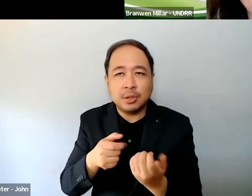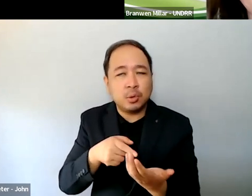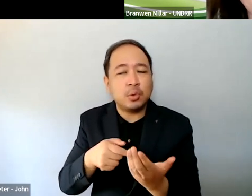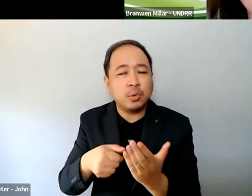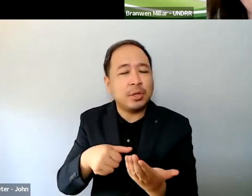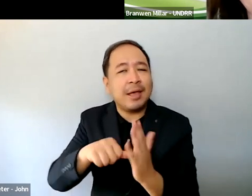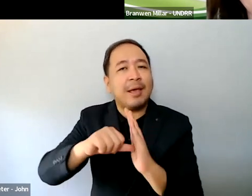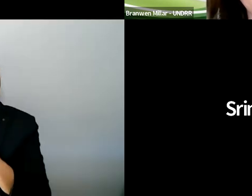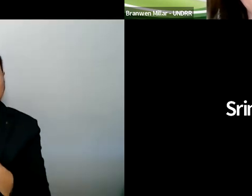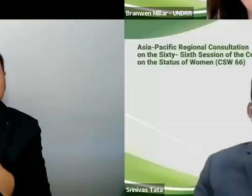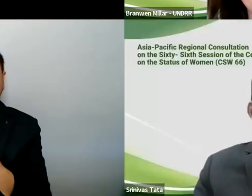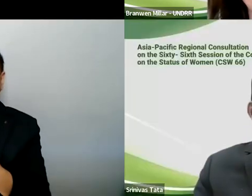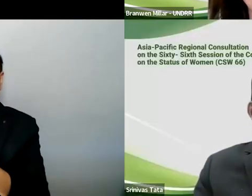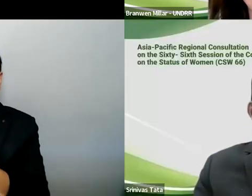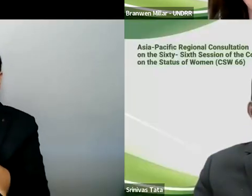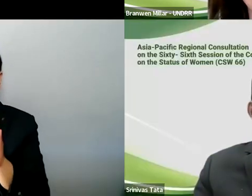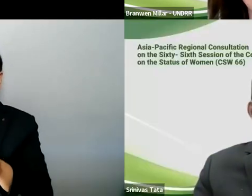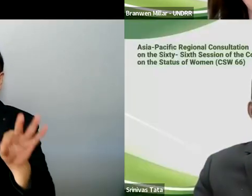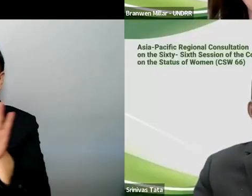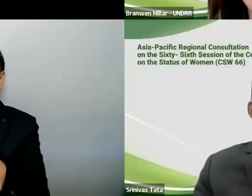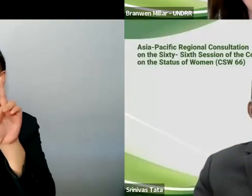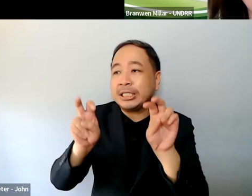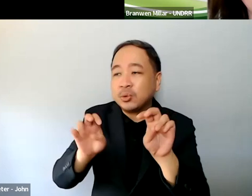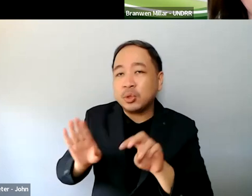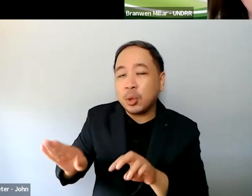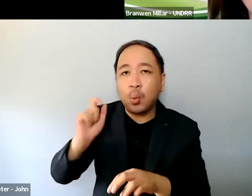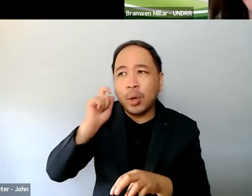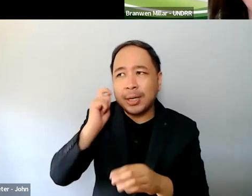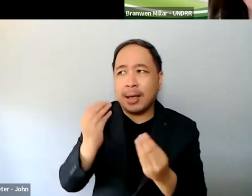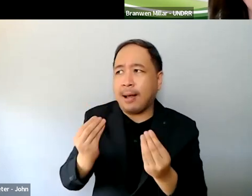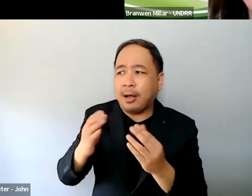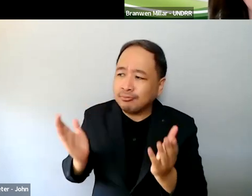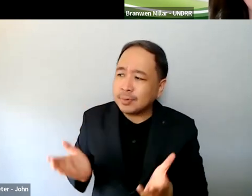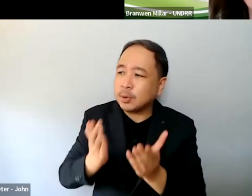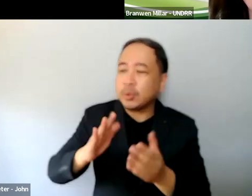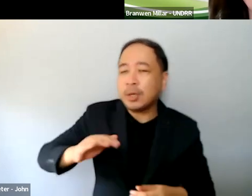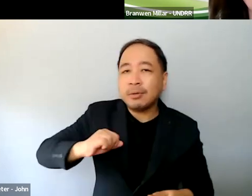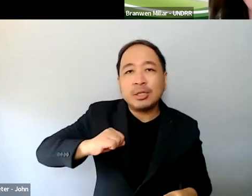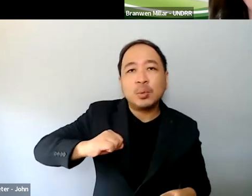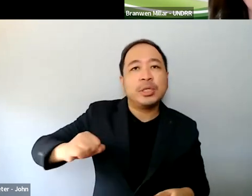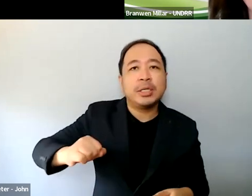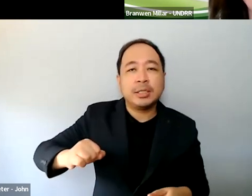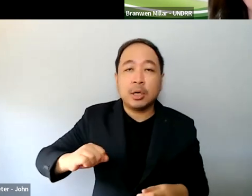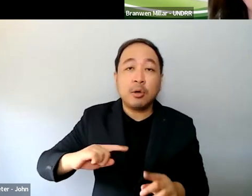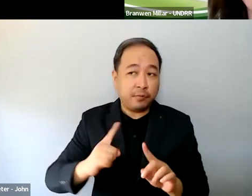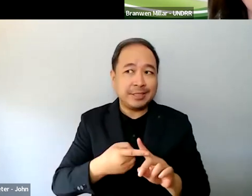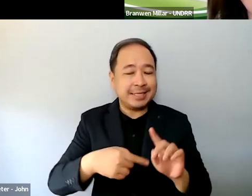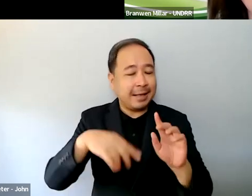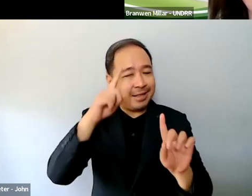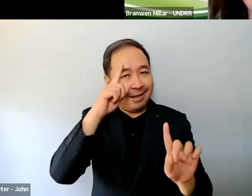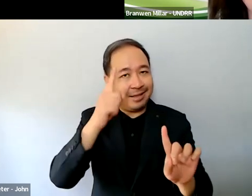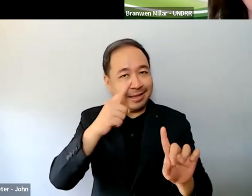women's resilience and the requirements for investing in resilience building through agenda analysis